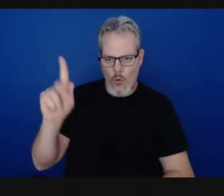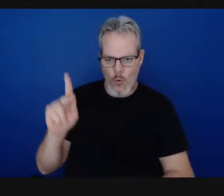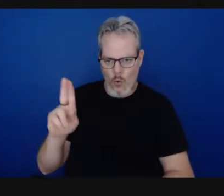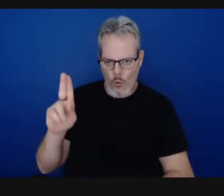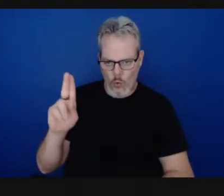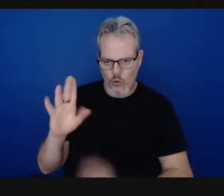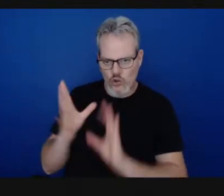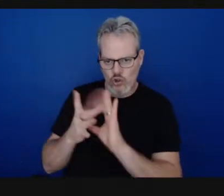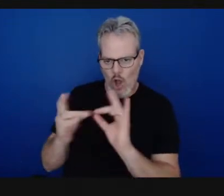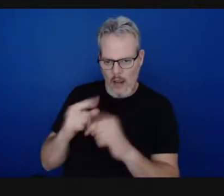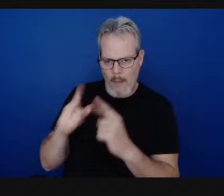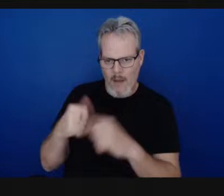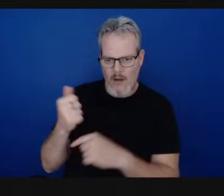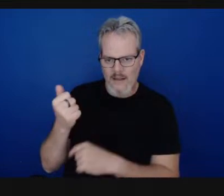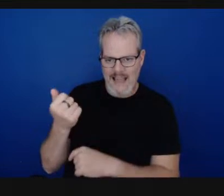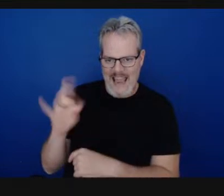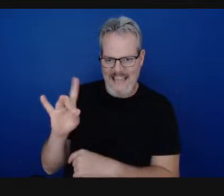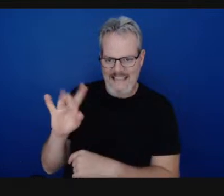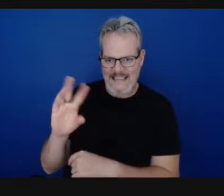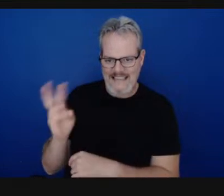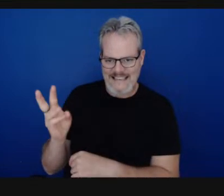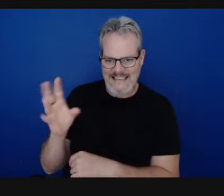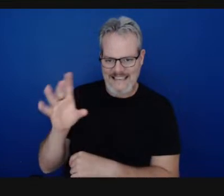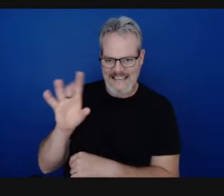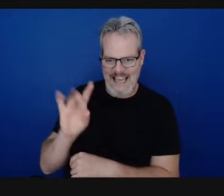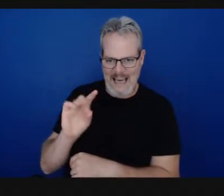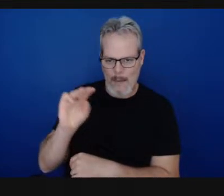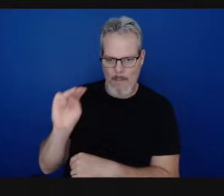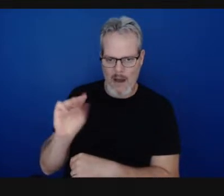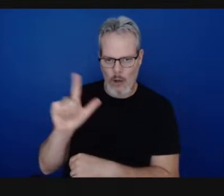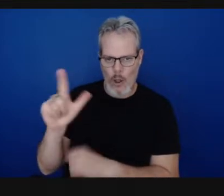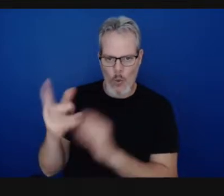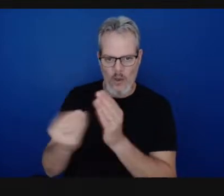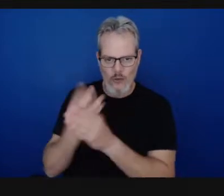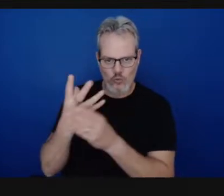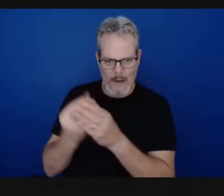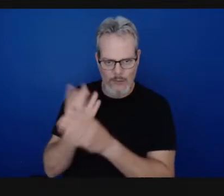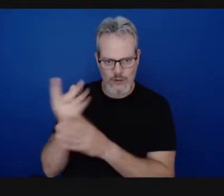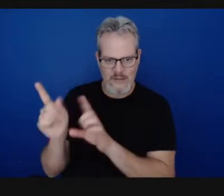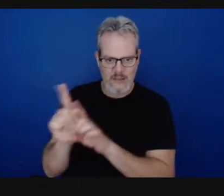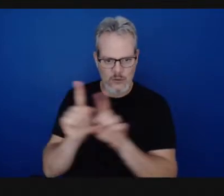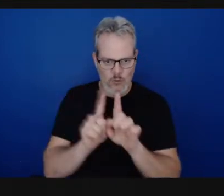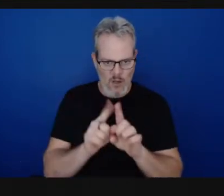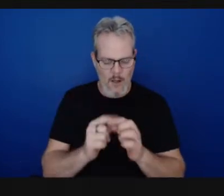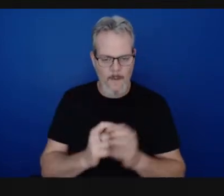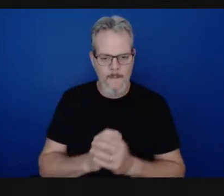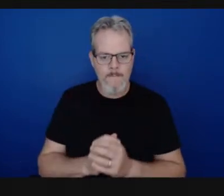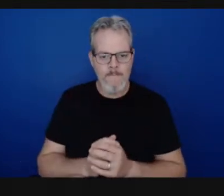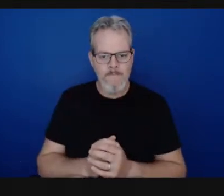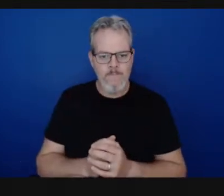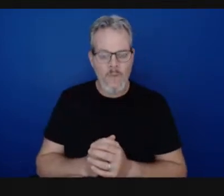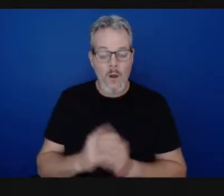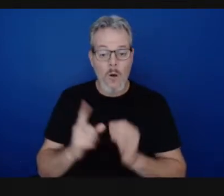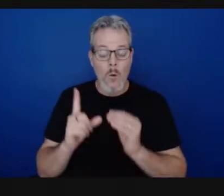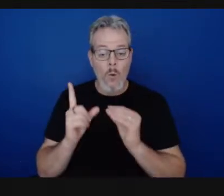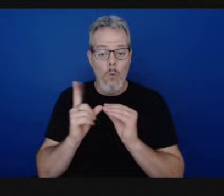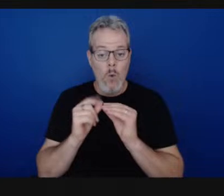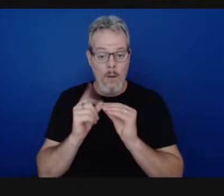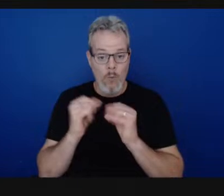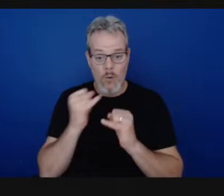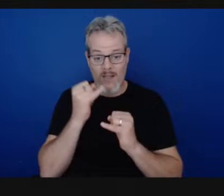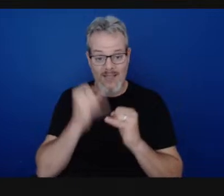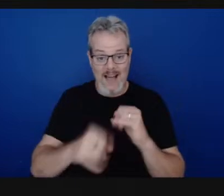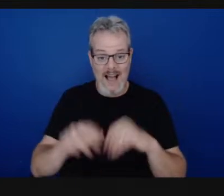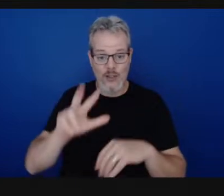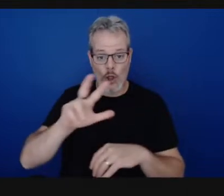eruption as well. And let's see here. One last one on the 31st